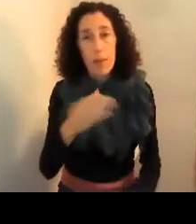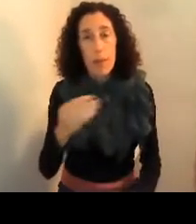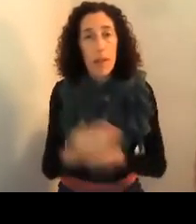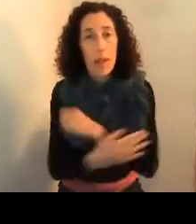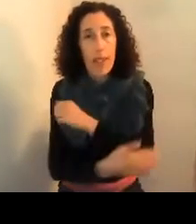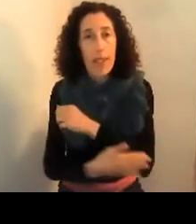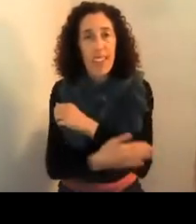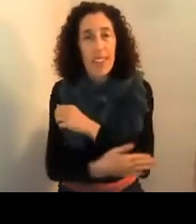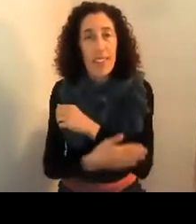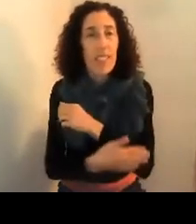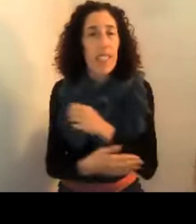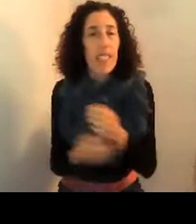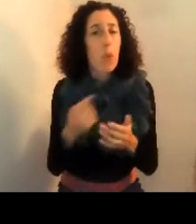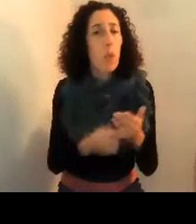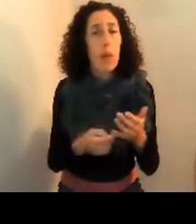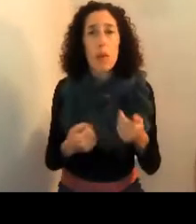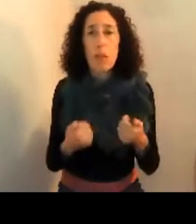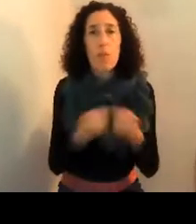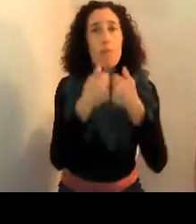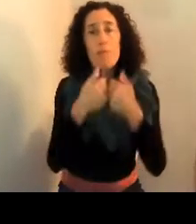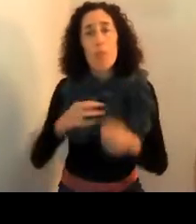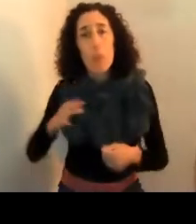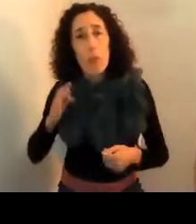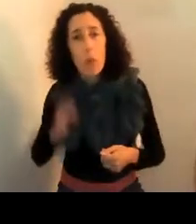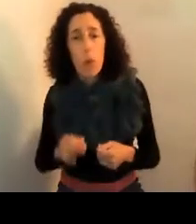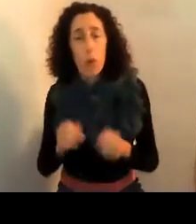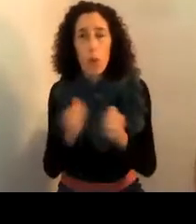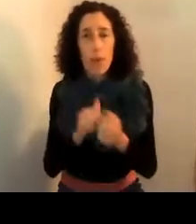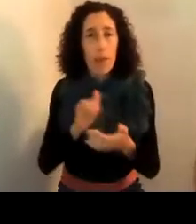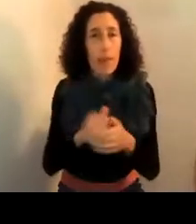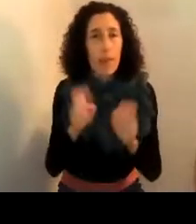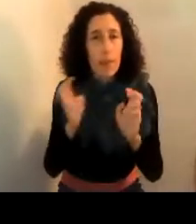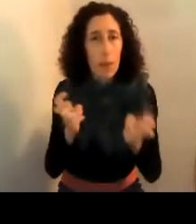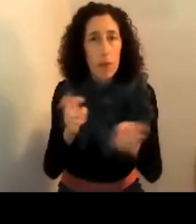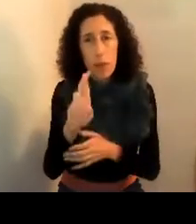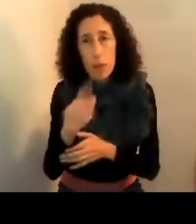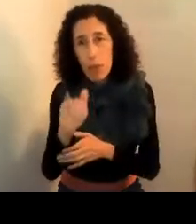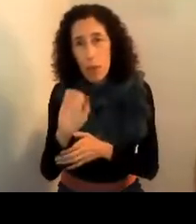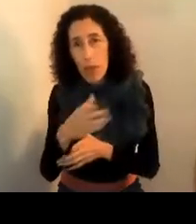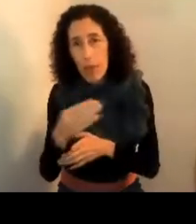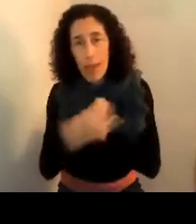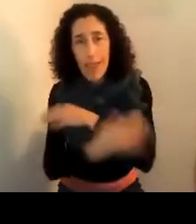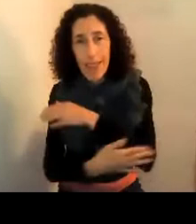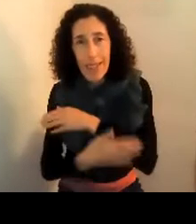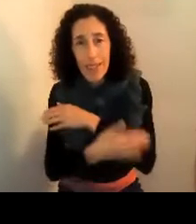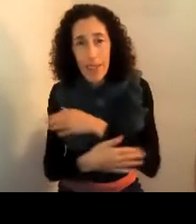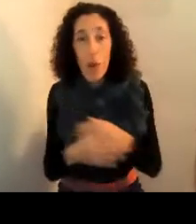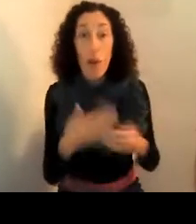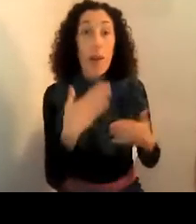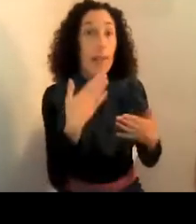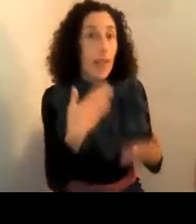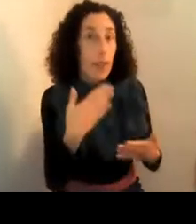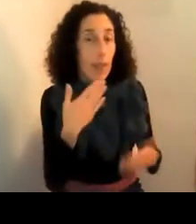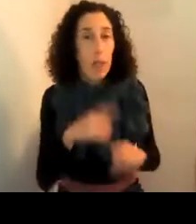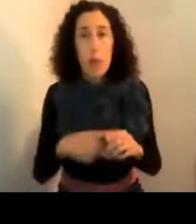Thank you so much, Rebecca. And thank you, Lisa, A4, and the Shelley and Donald Rubin Foundation for hosting this